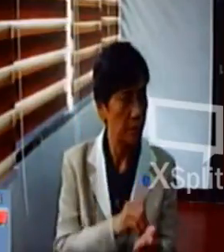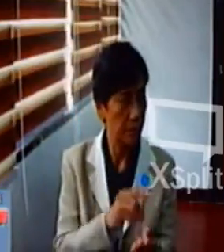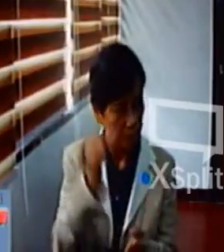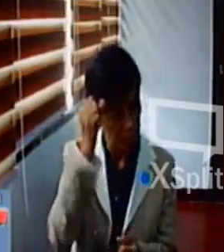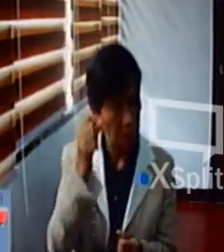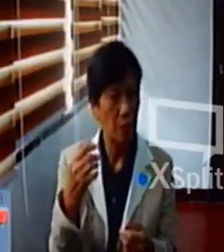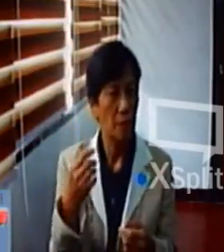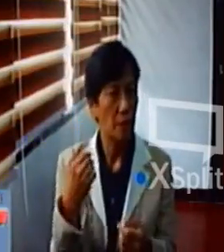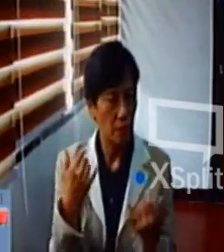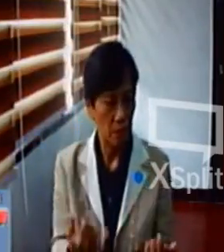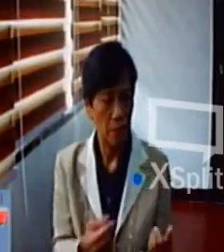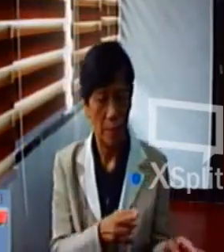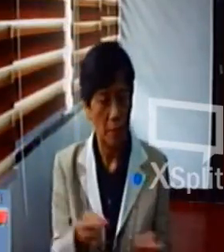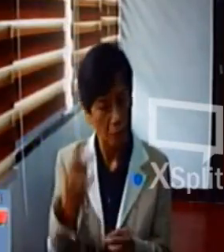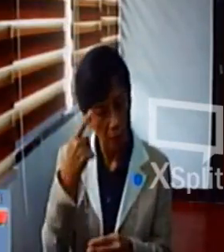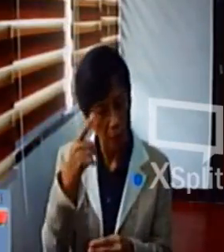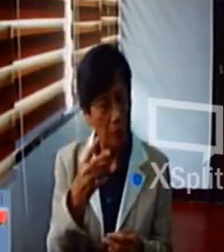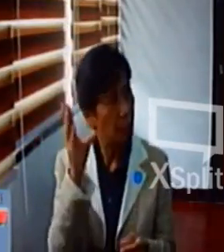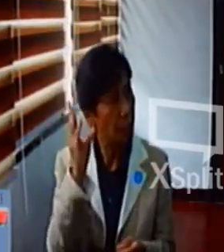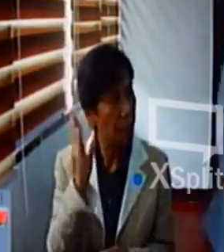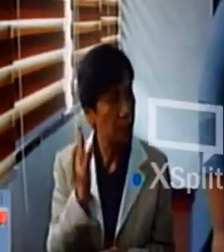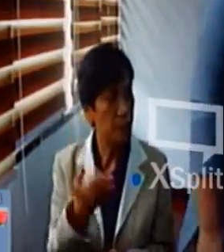to hear your presentation.